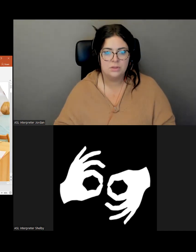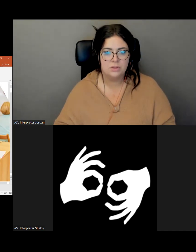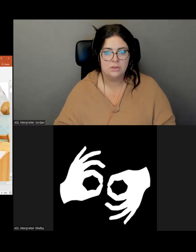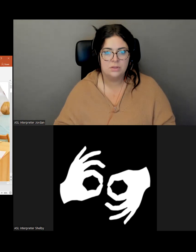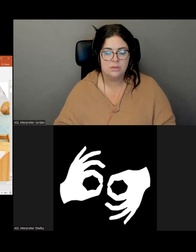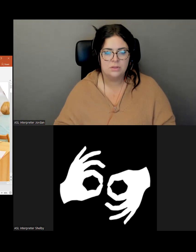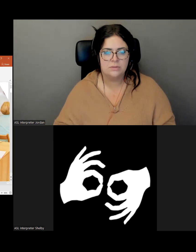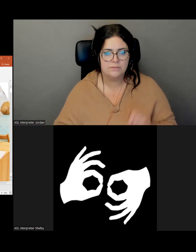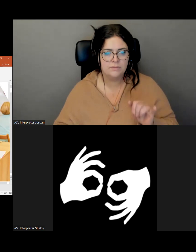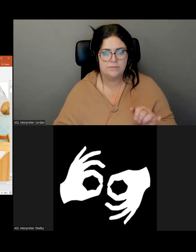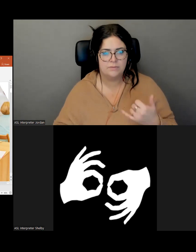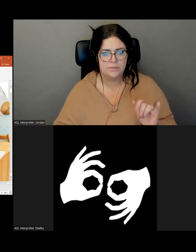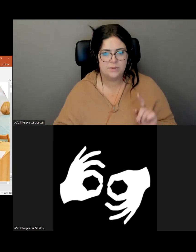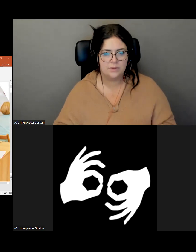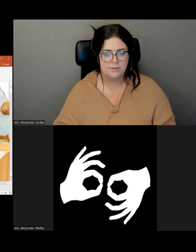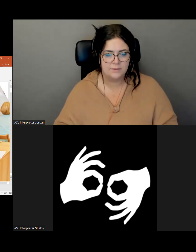second.